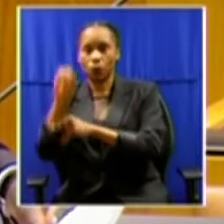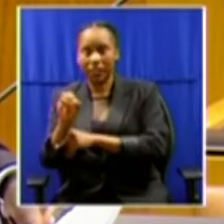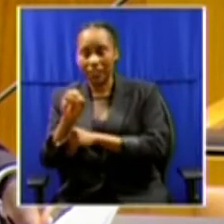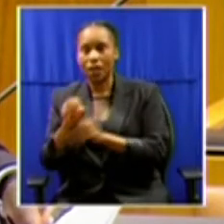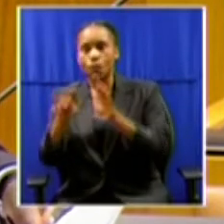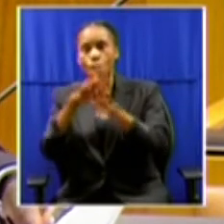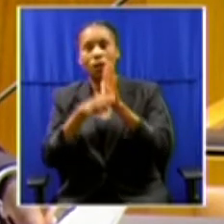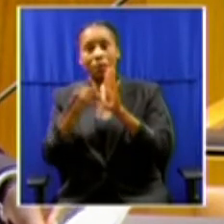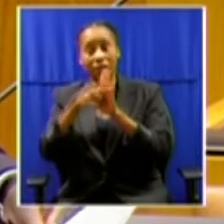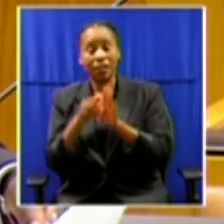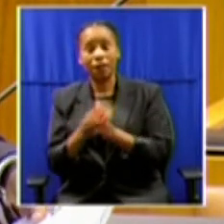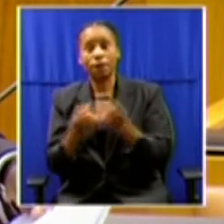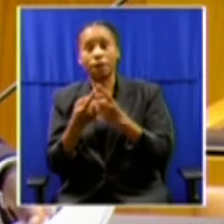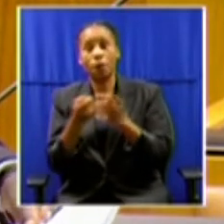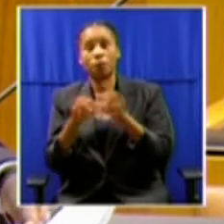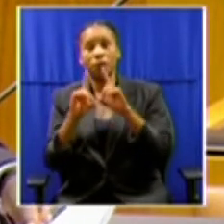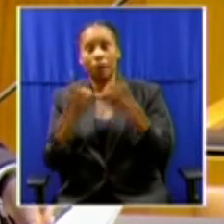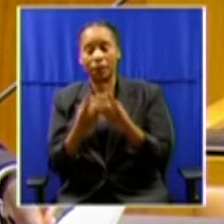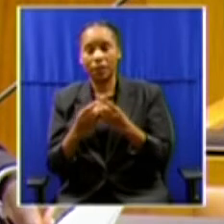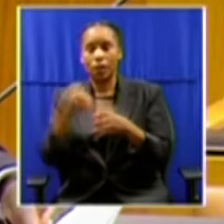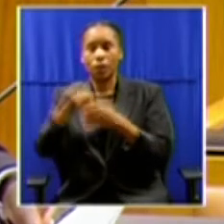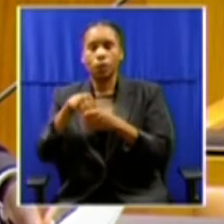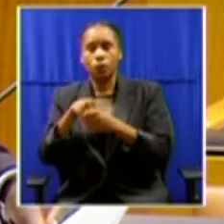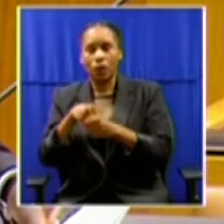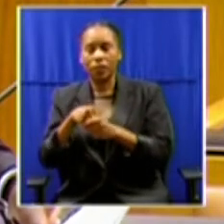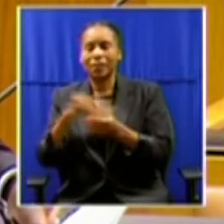department include psychological services,